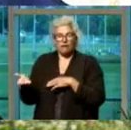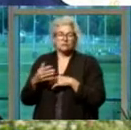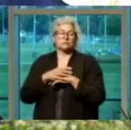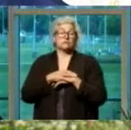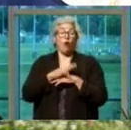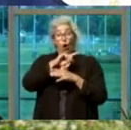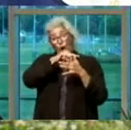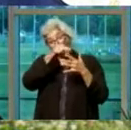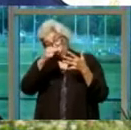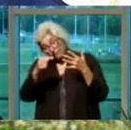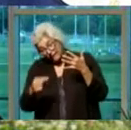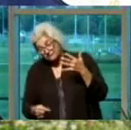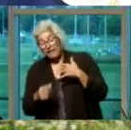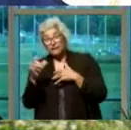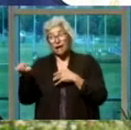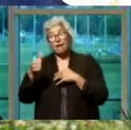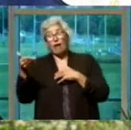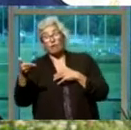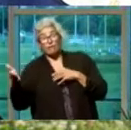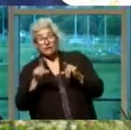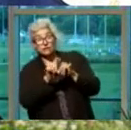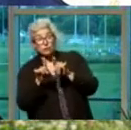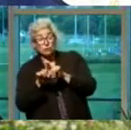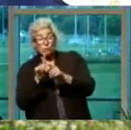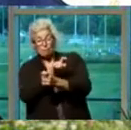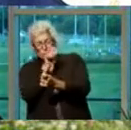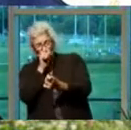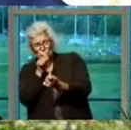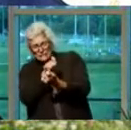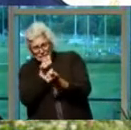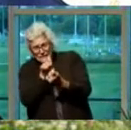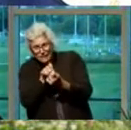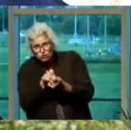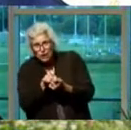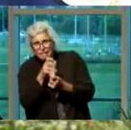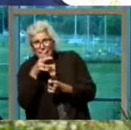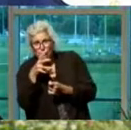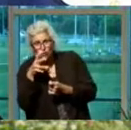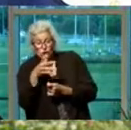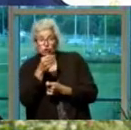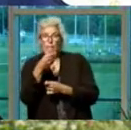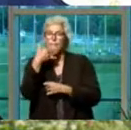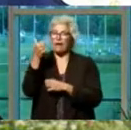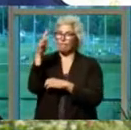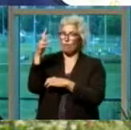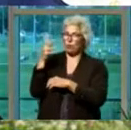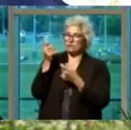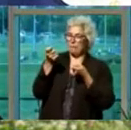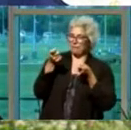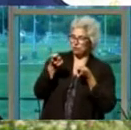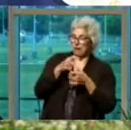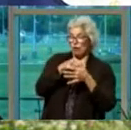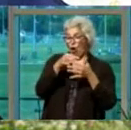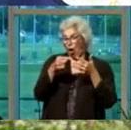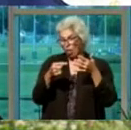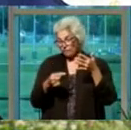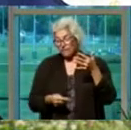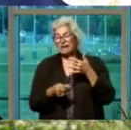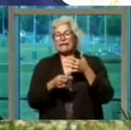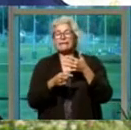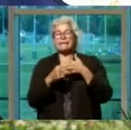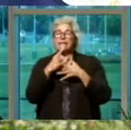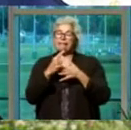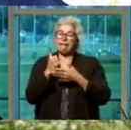these measures and others calling for the support of precision agriculture and better forest management all underscore the need for